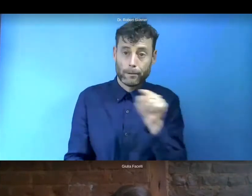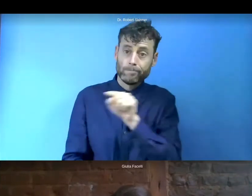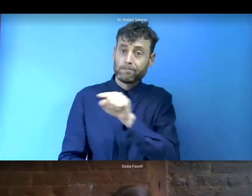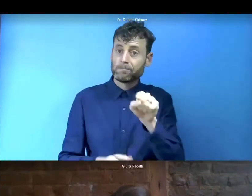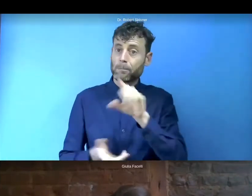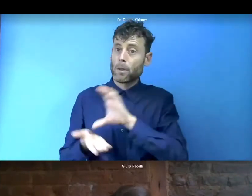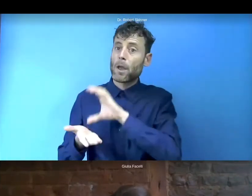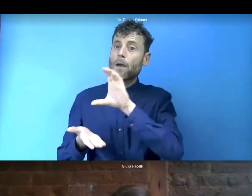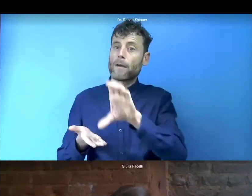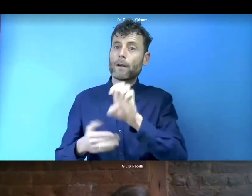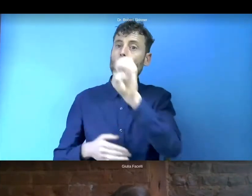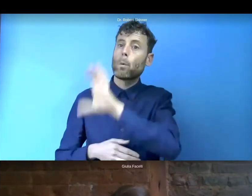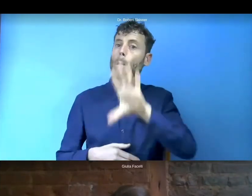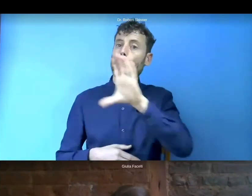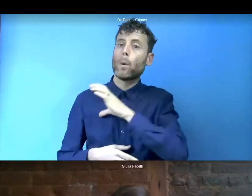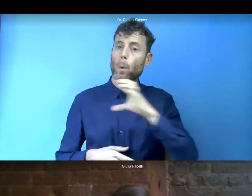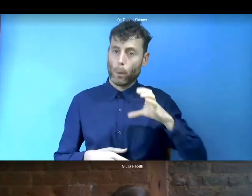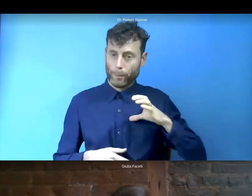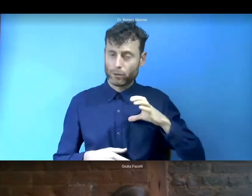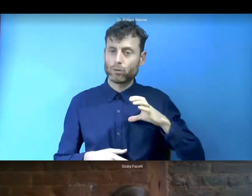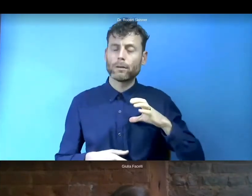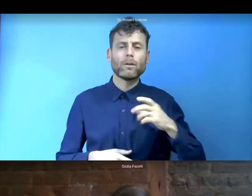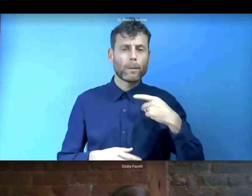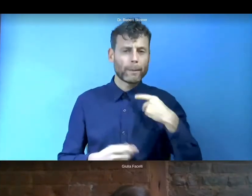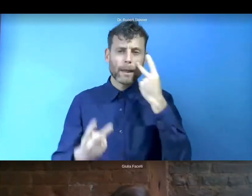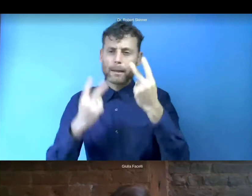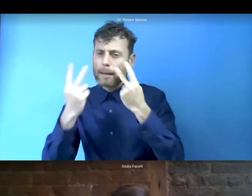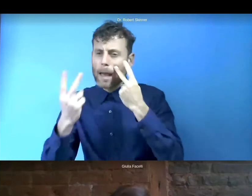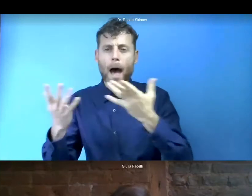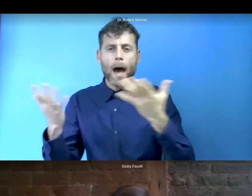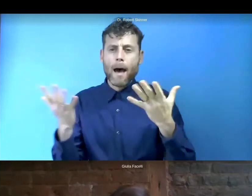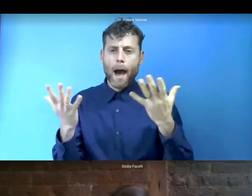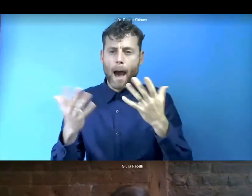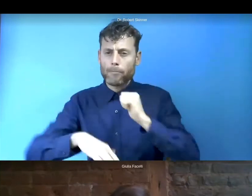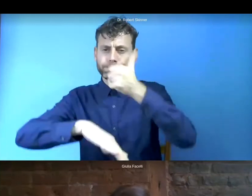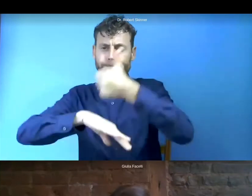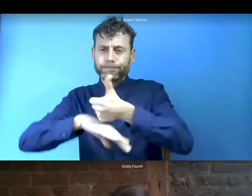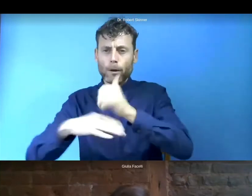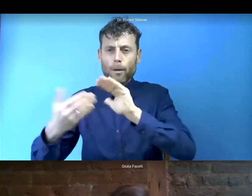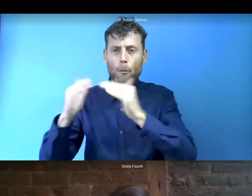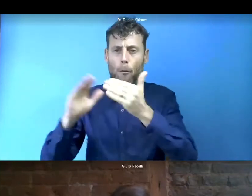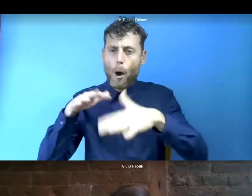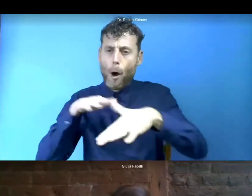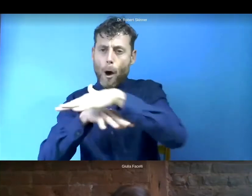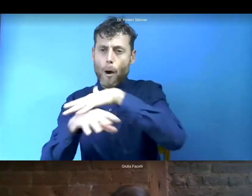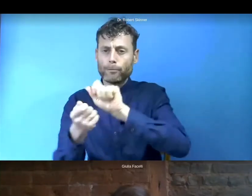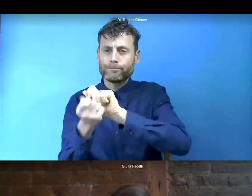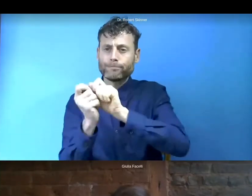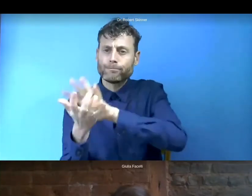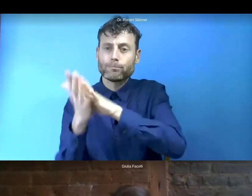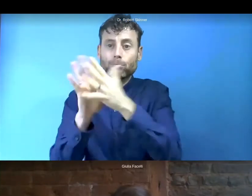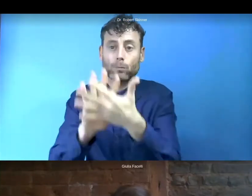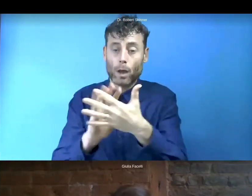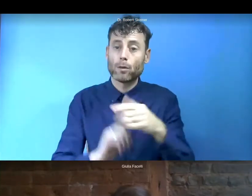Societal Challenge 5 of Horizon 2020. So, as you said, ROC was evaluated in 2016 in a very competitive